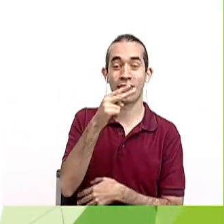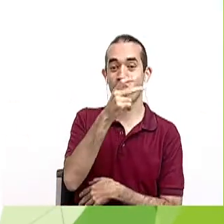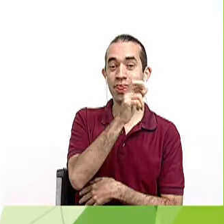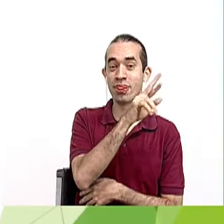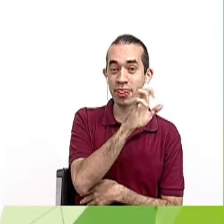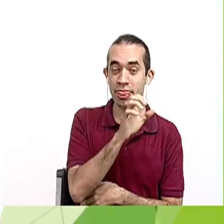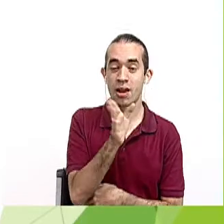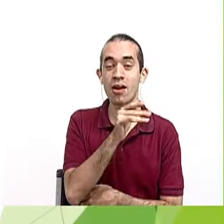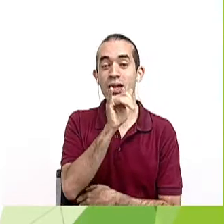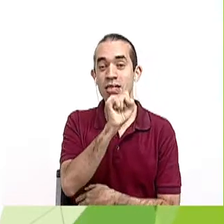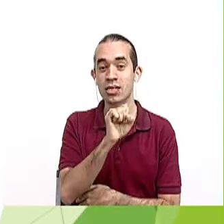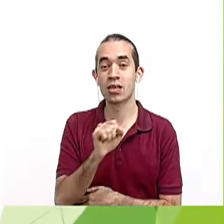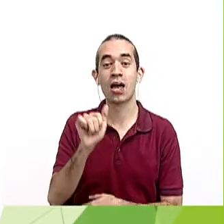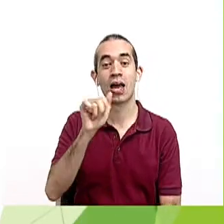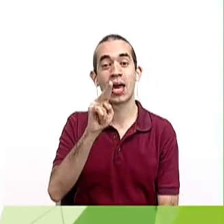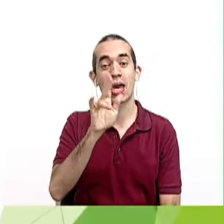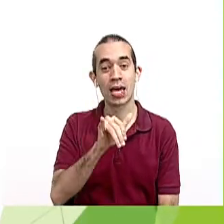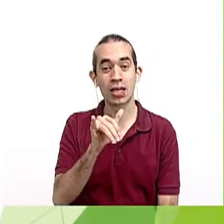Next.